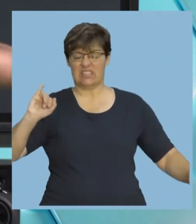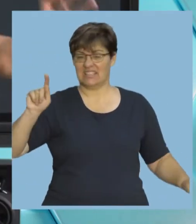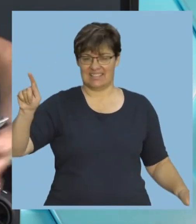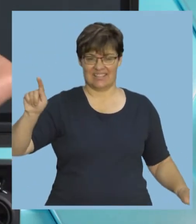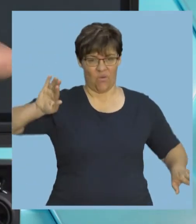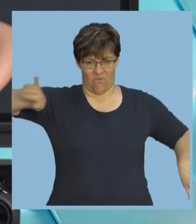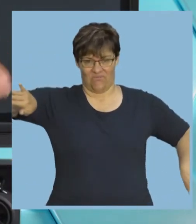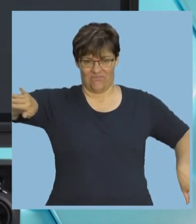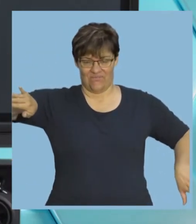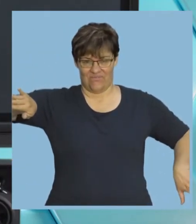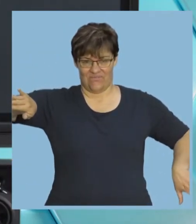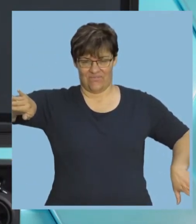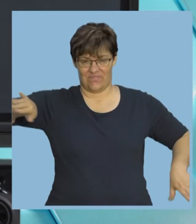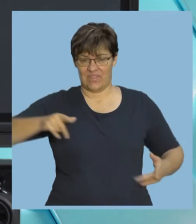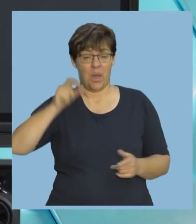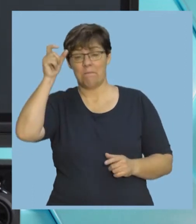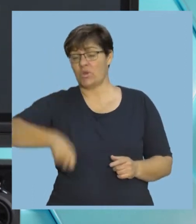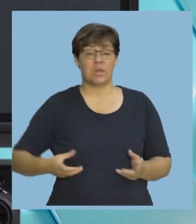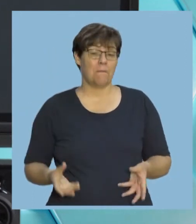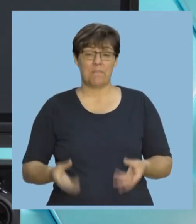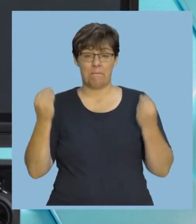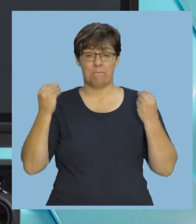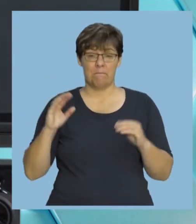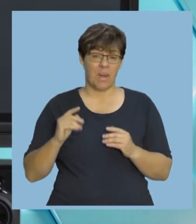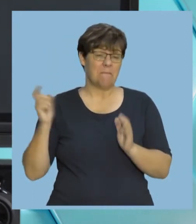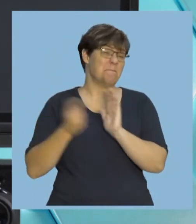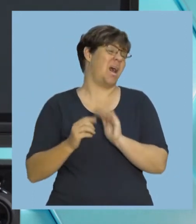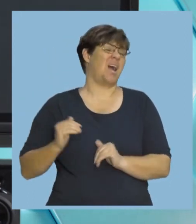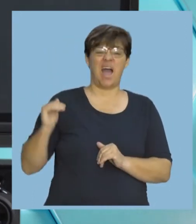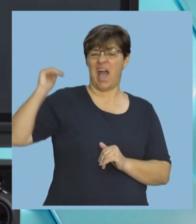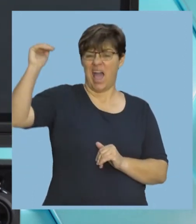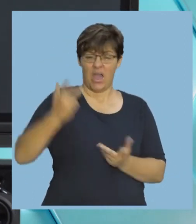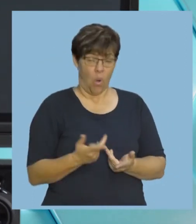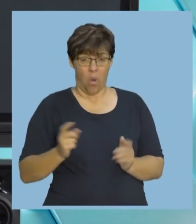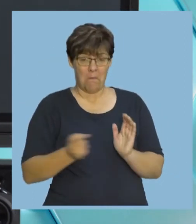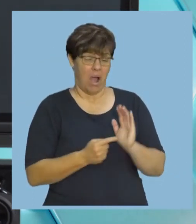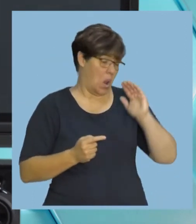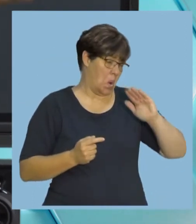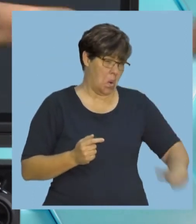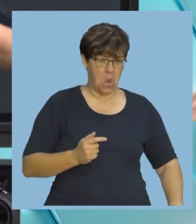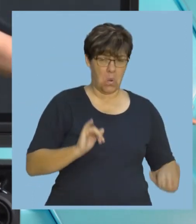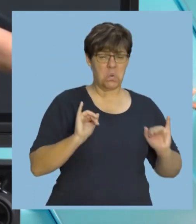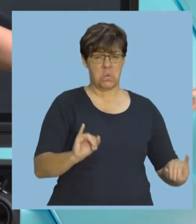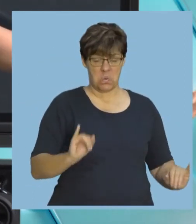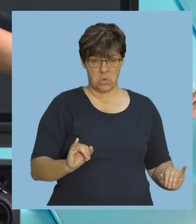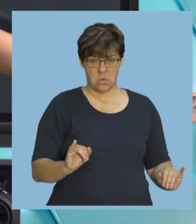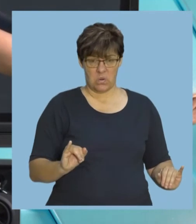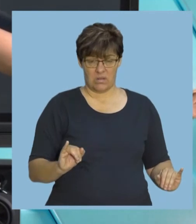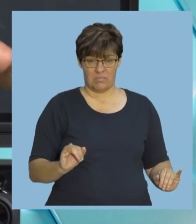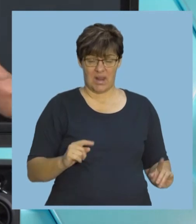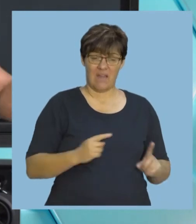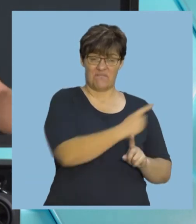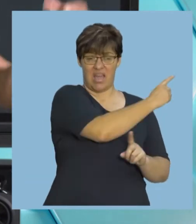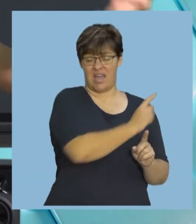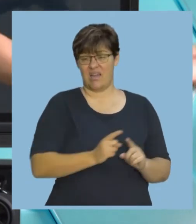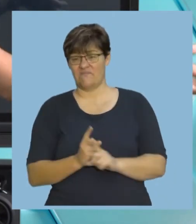the extreme? What do we say this extreme? You can have someone who gets a high mark in class or someone who gets low mark on